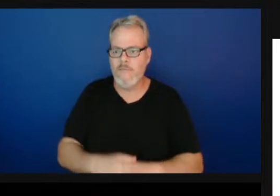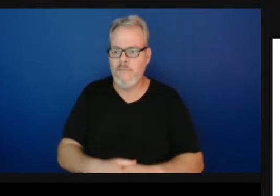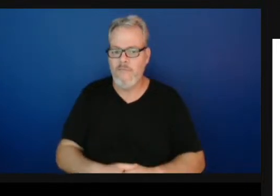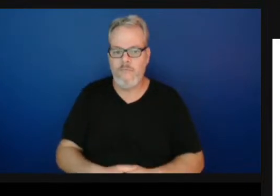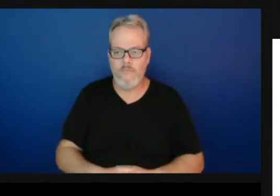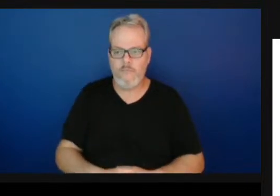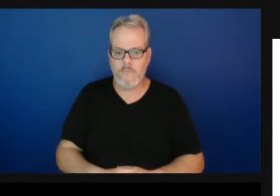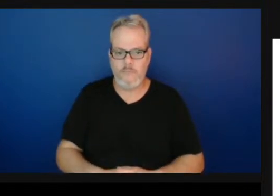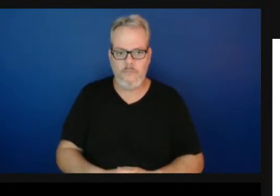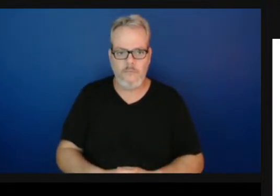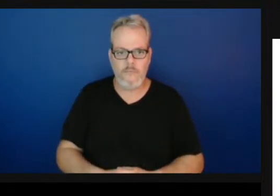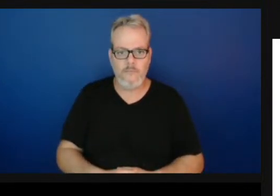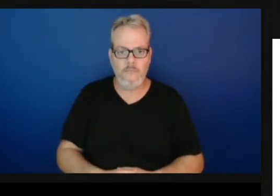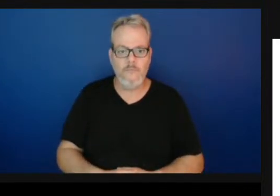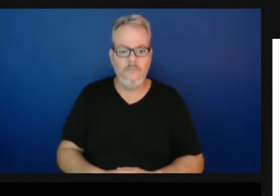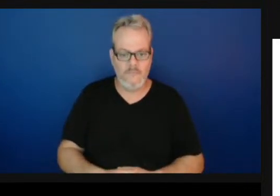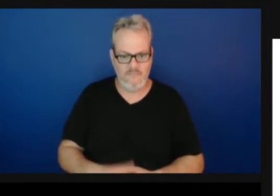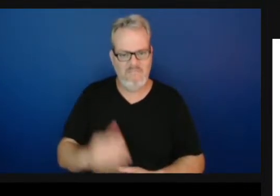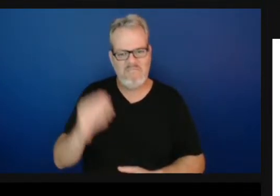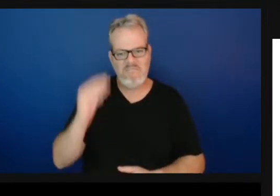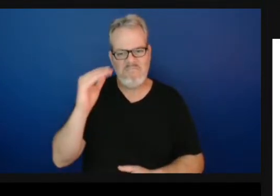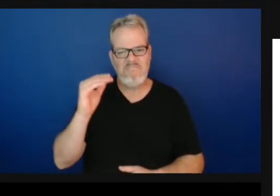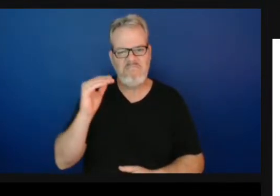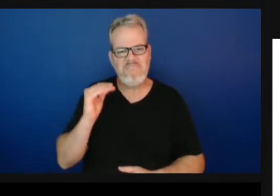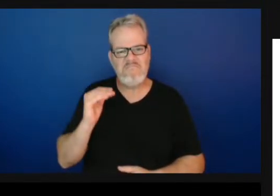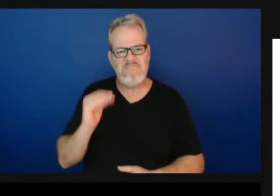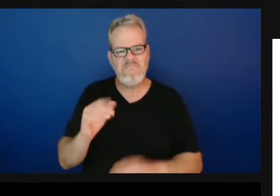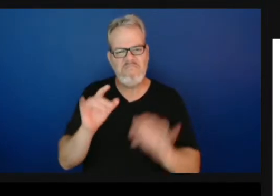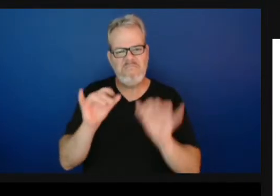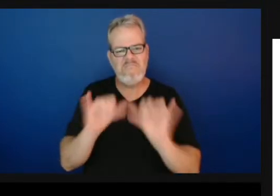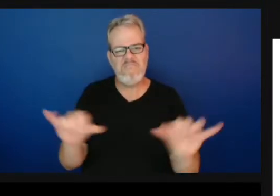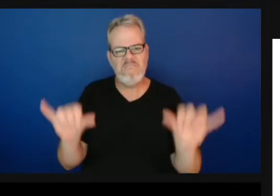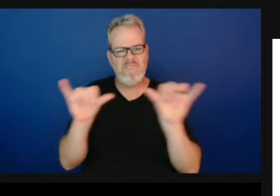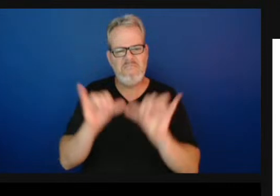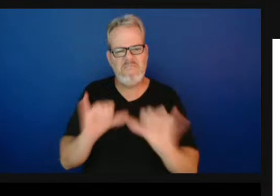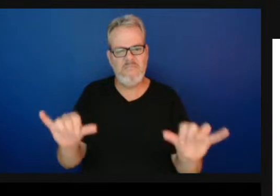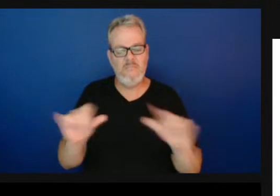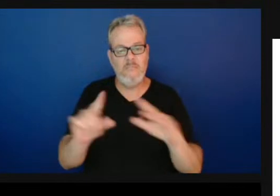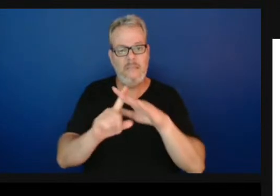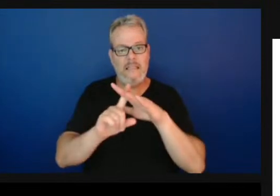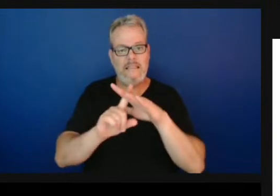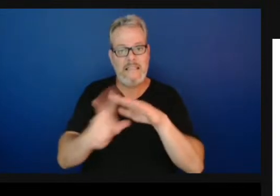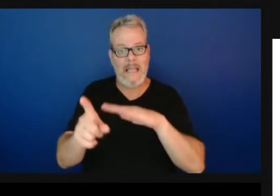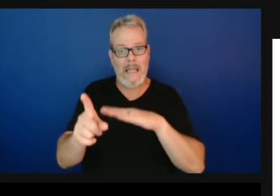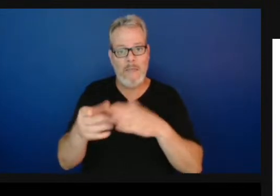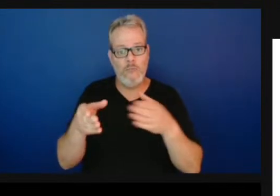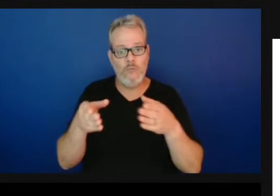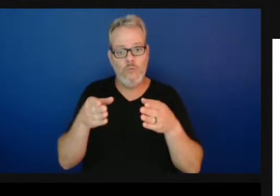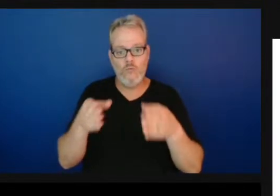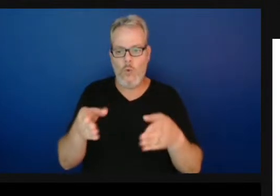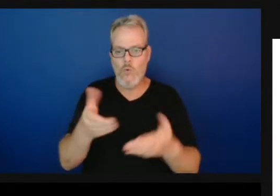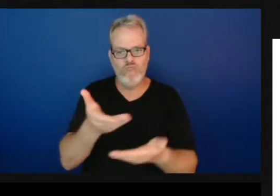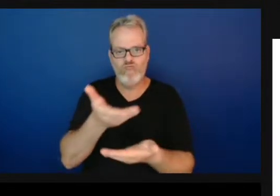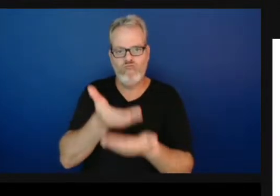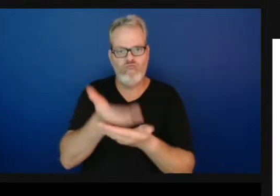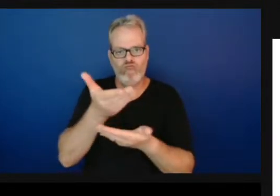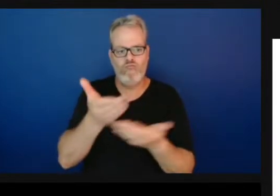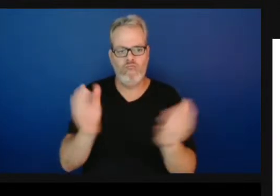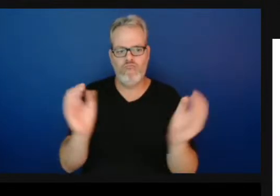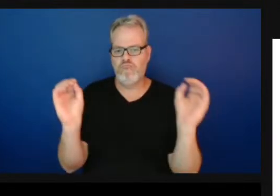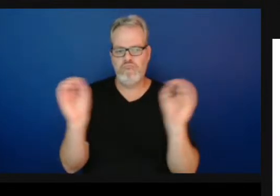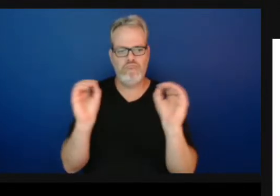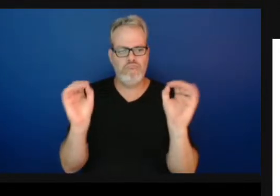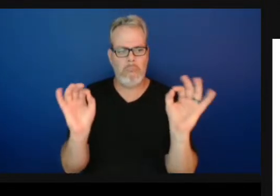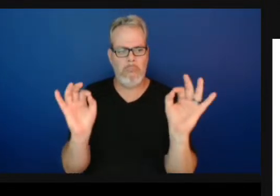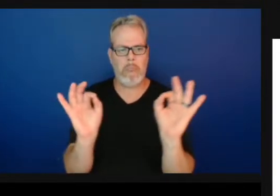So Kīlauea, Sand Hill is that similar pattern. Escape Road is not really showing a whole lot of inflation or deflation all